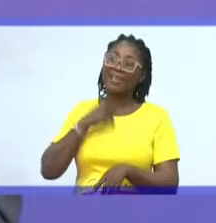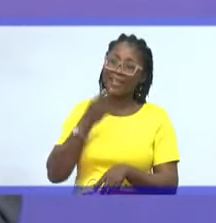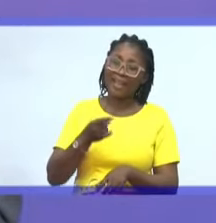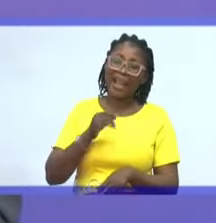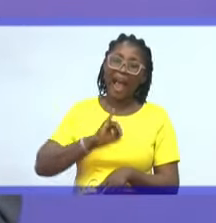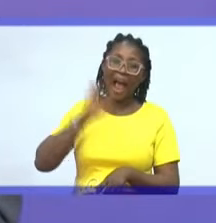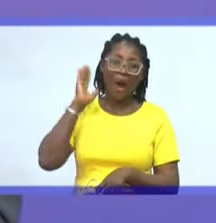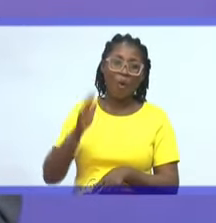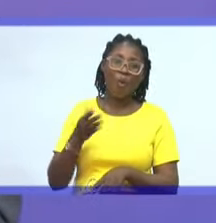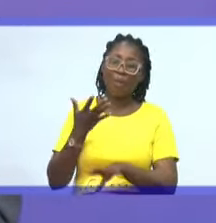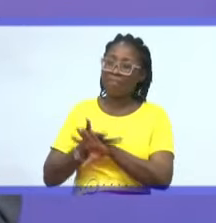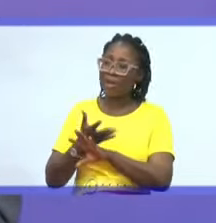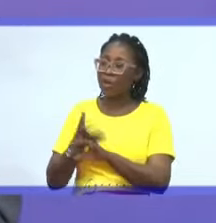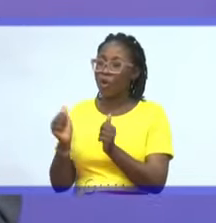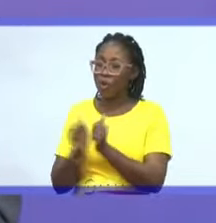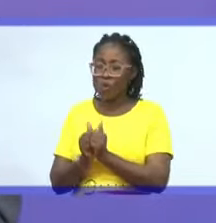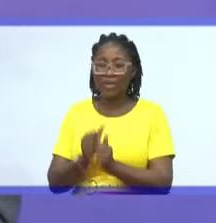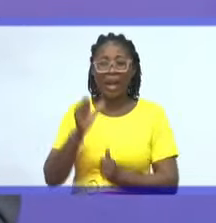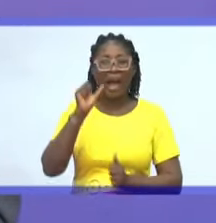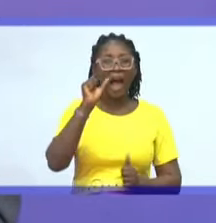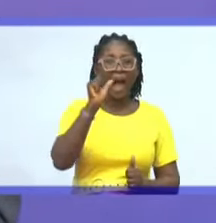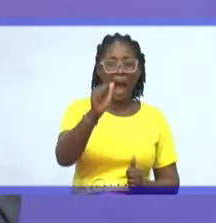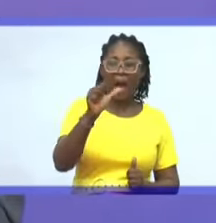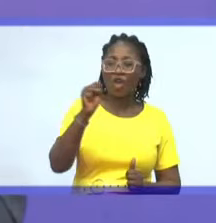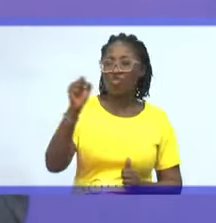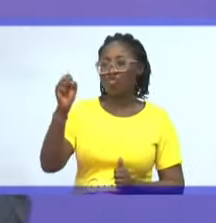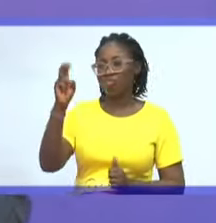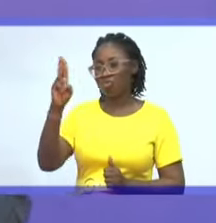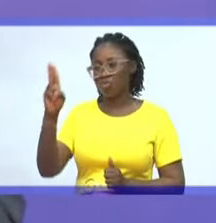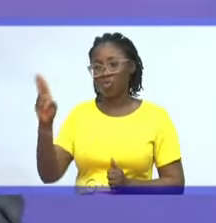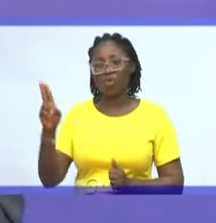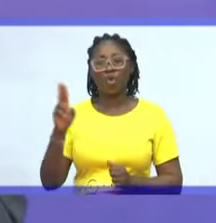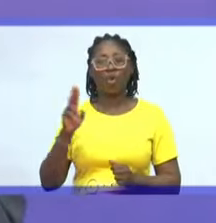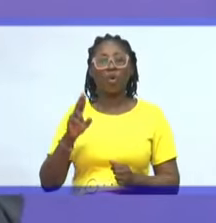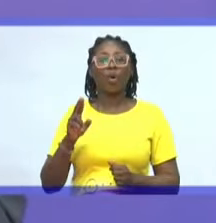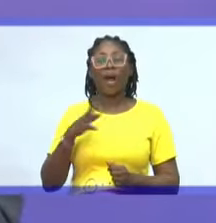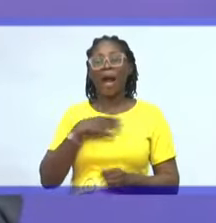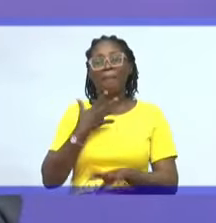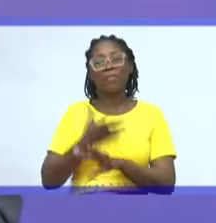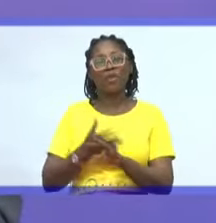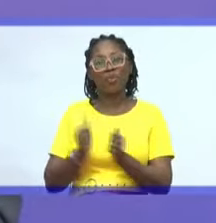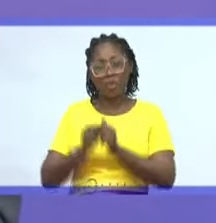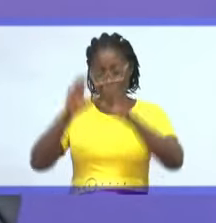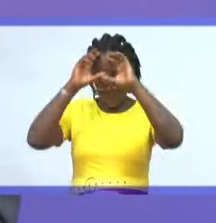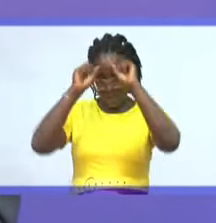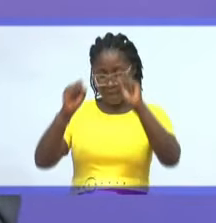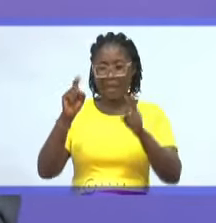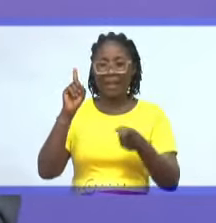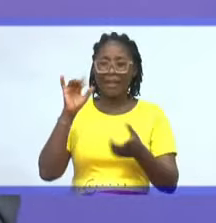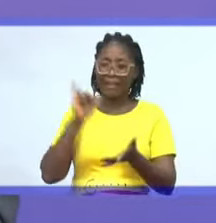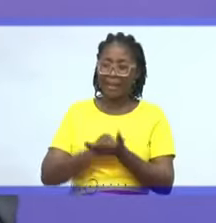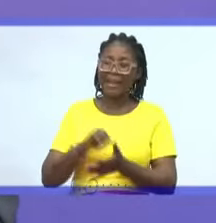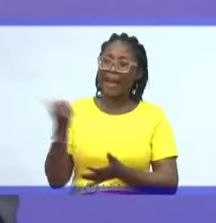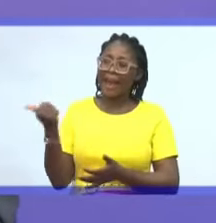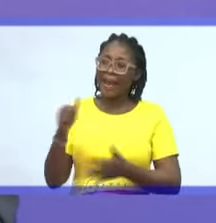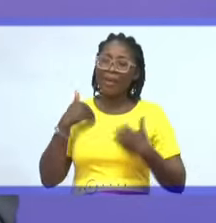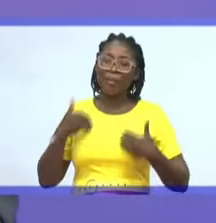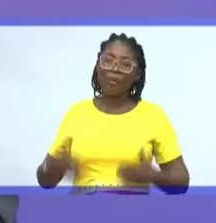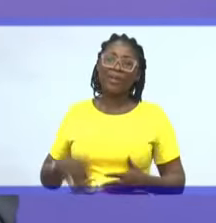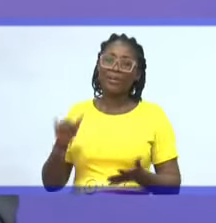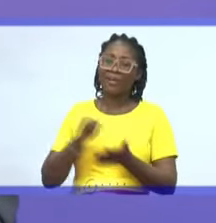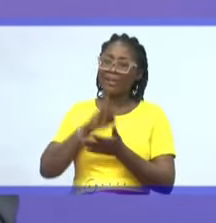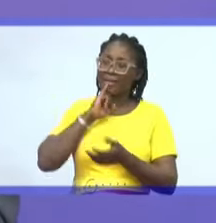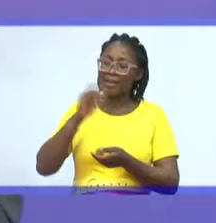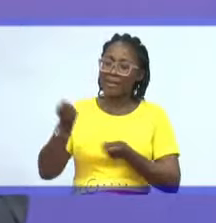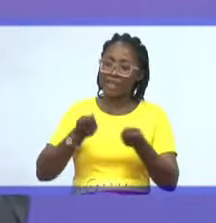I will again plead with Mr. President, to whoever is in charge of sports and youth